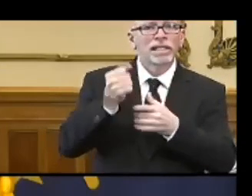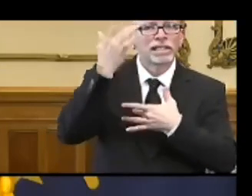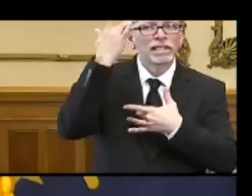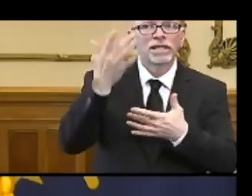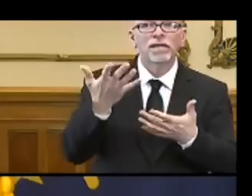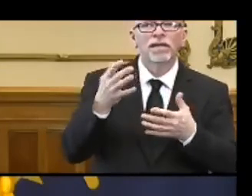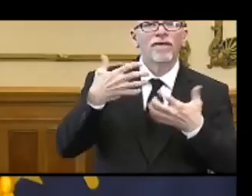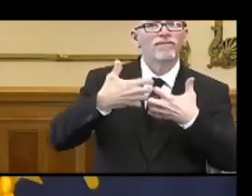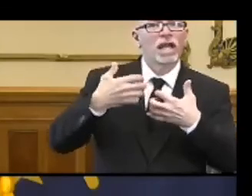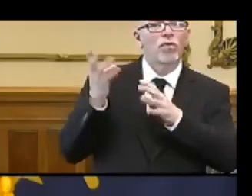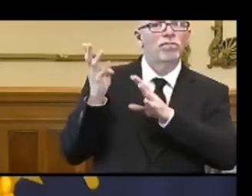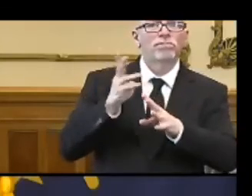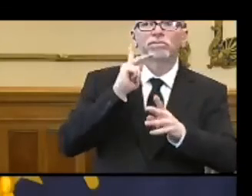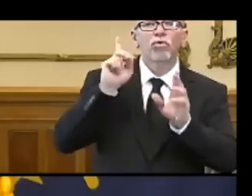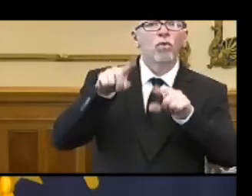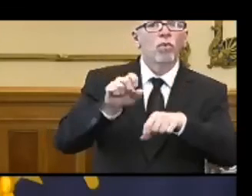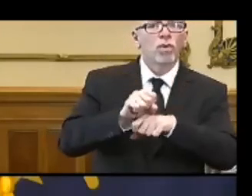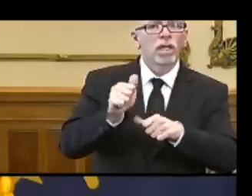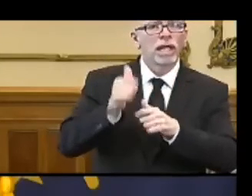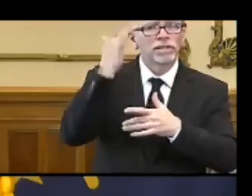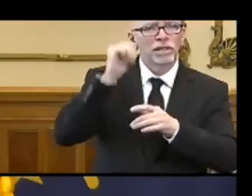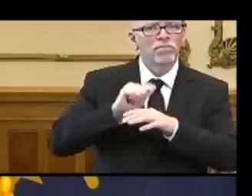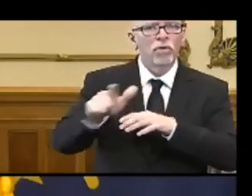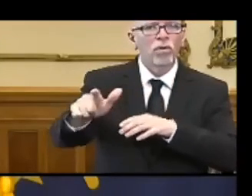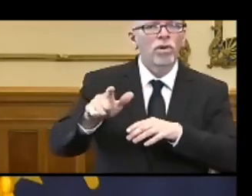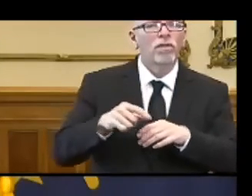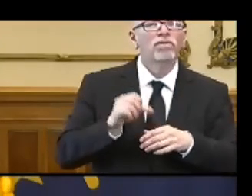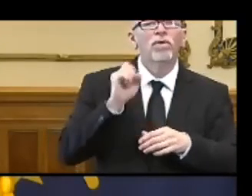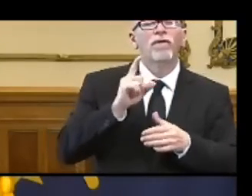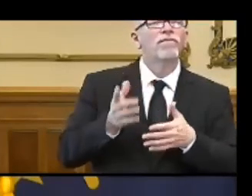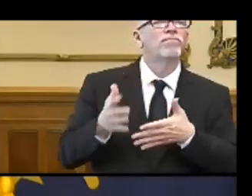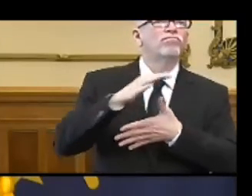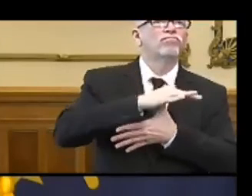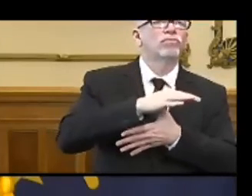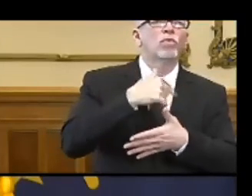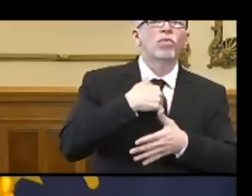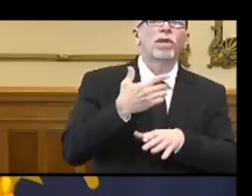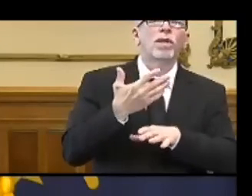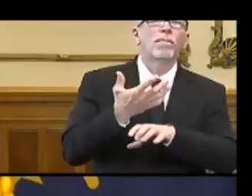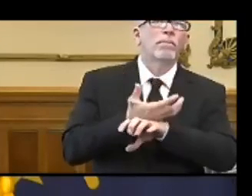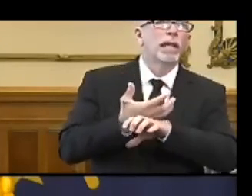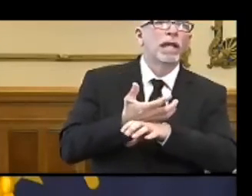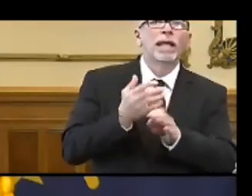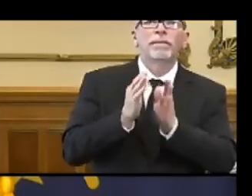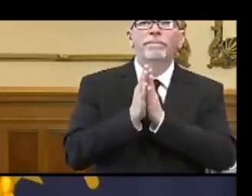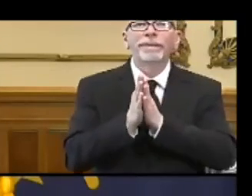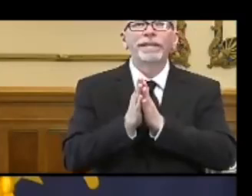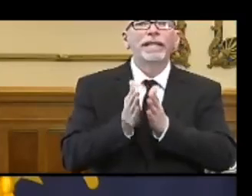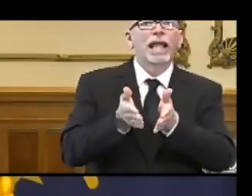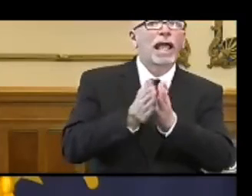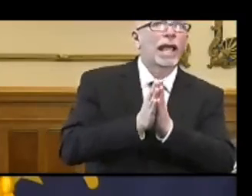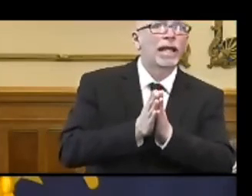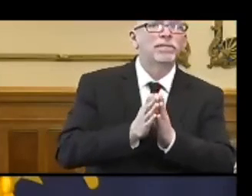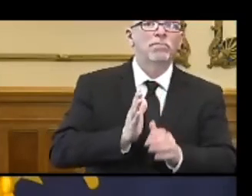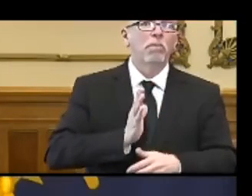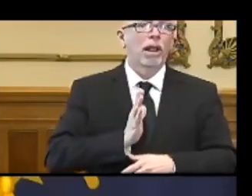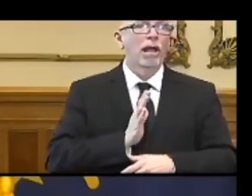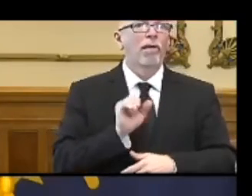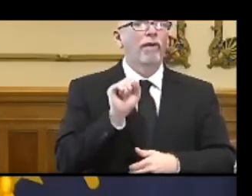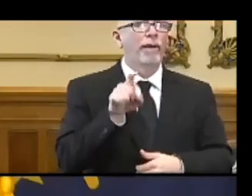sick. And so we're first begging, pleading, asking